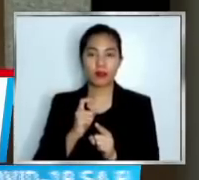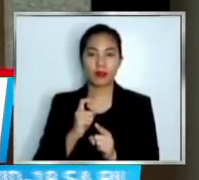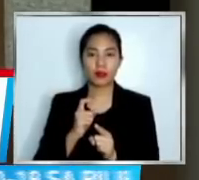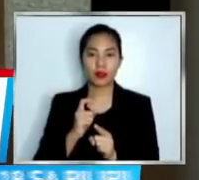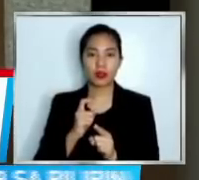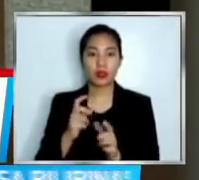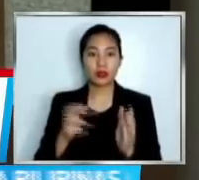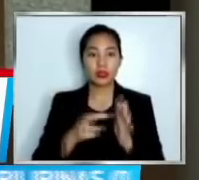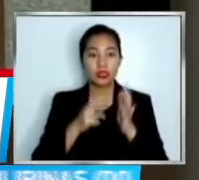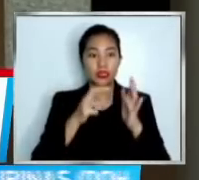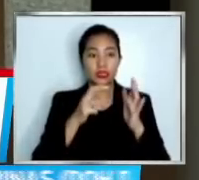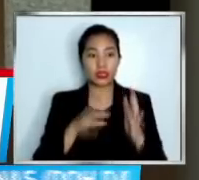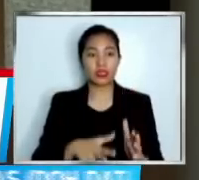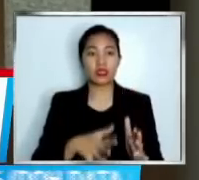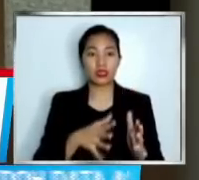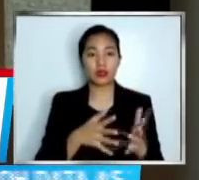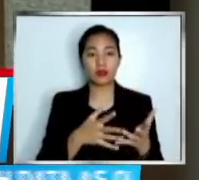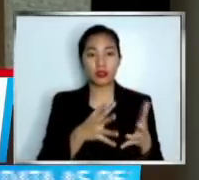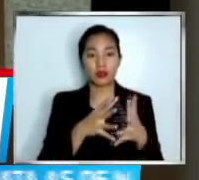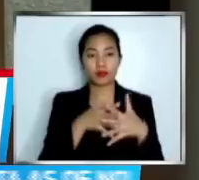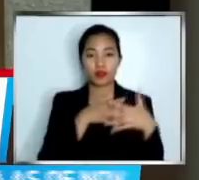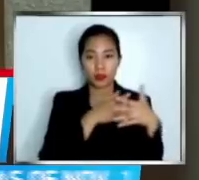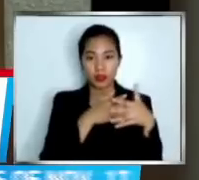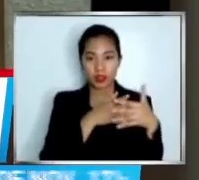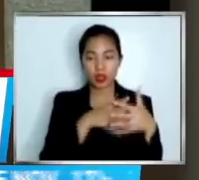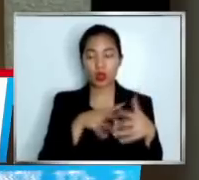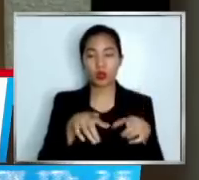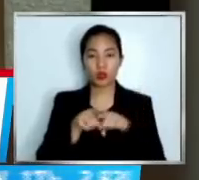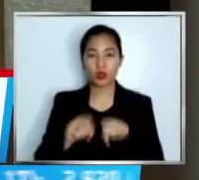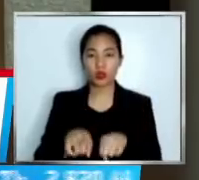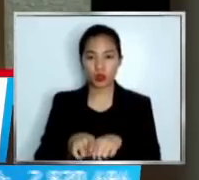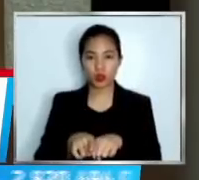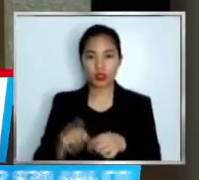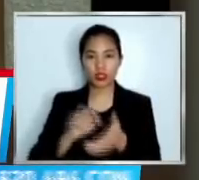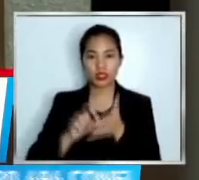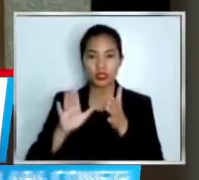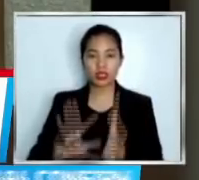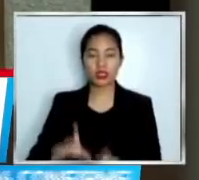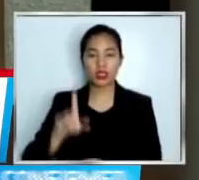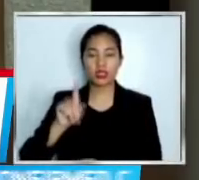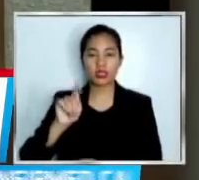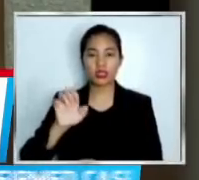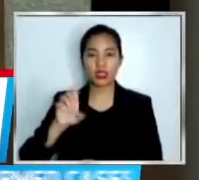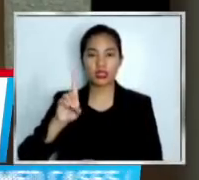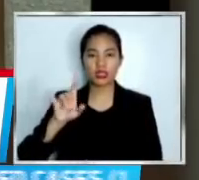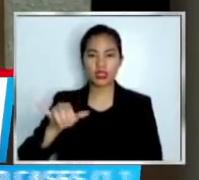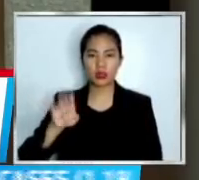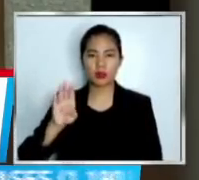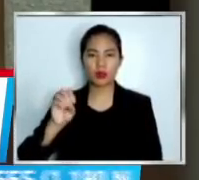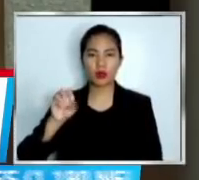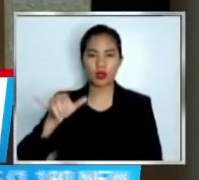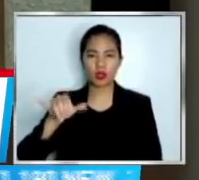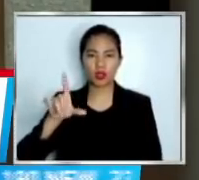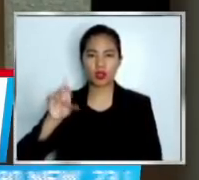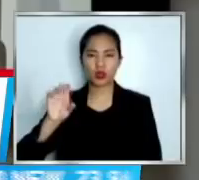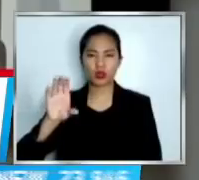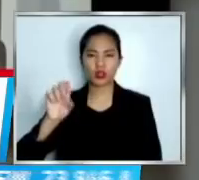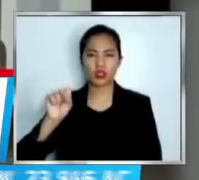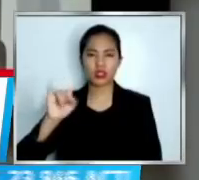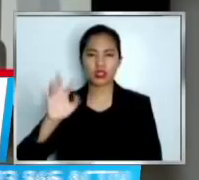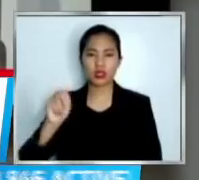and Secretary Teddy Boyloksin. But I understand they were ignored.